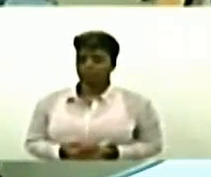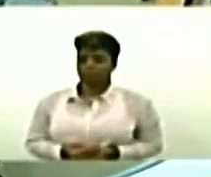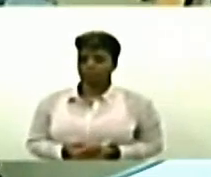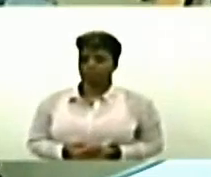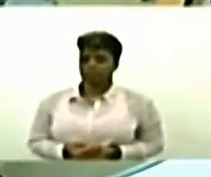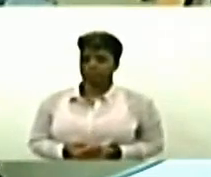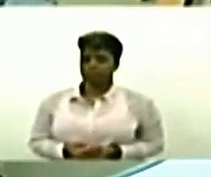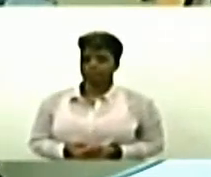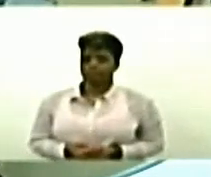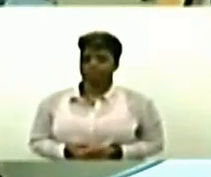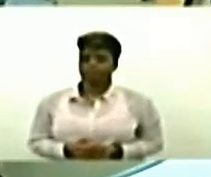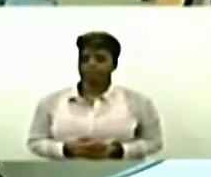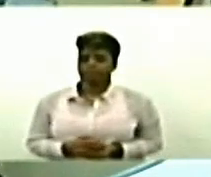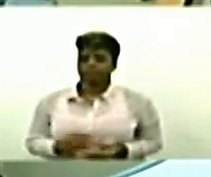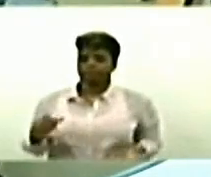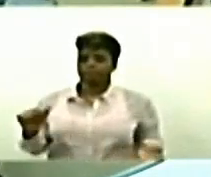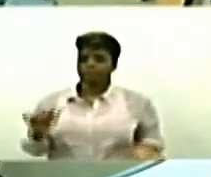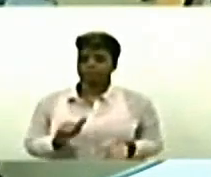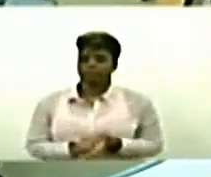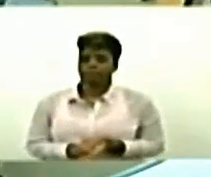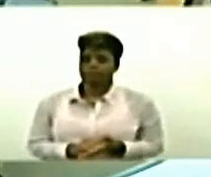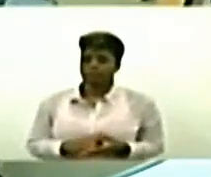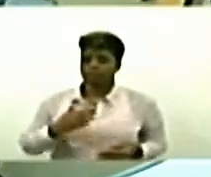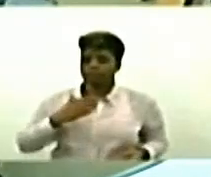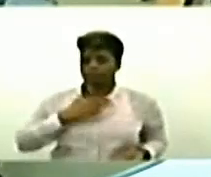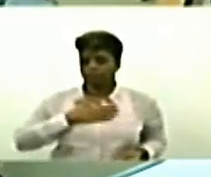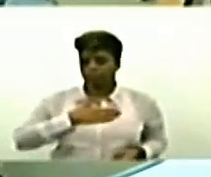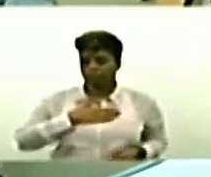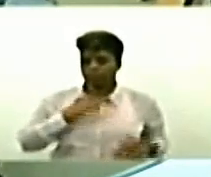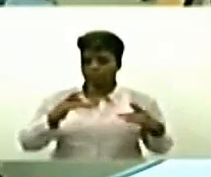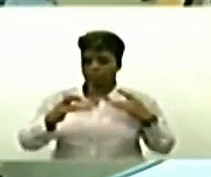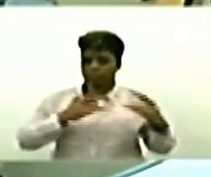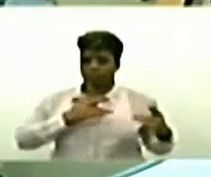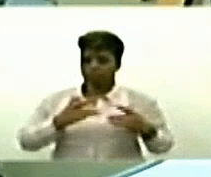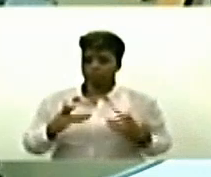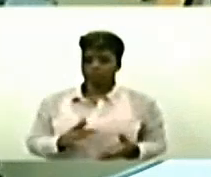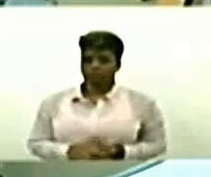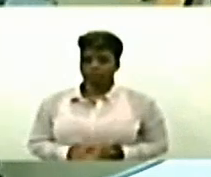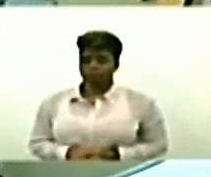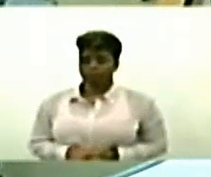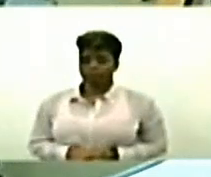So, Mr. Chairman, that's my concern.